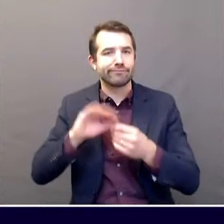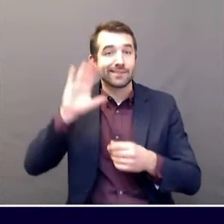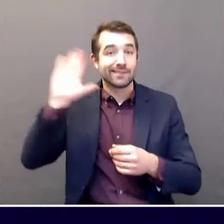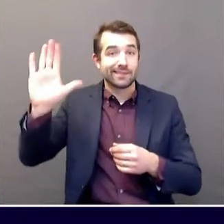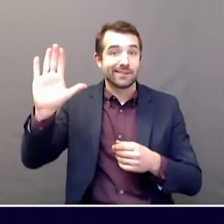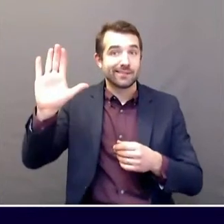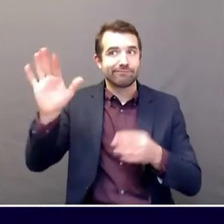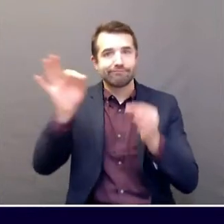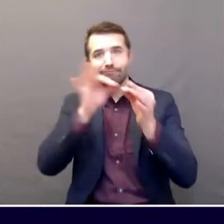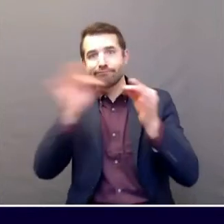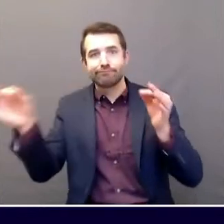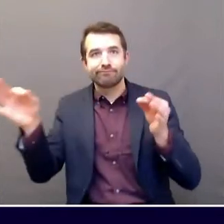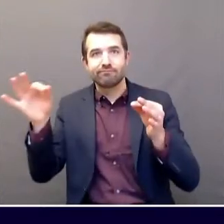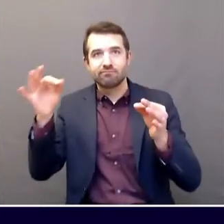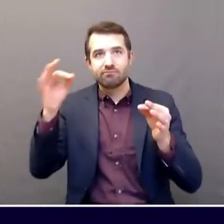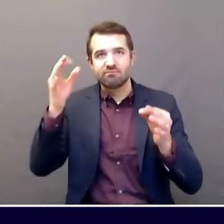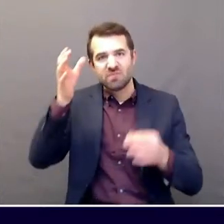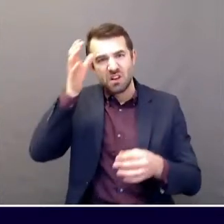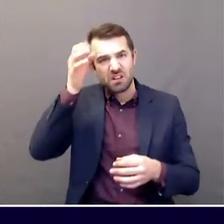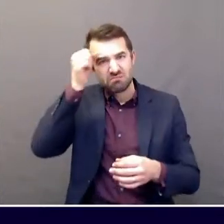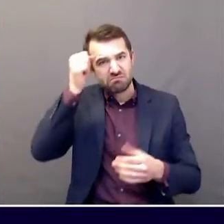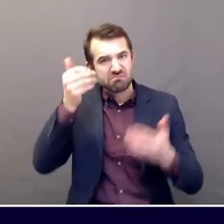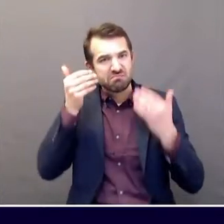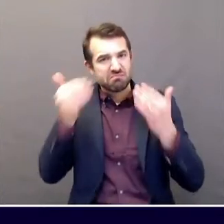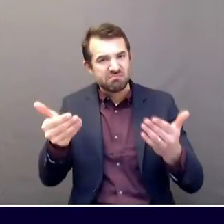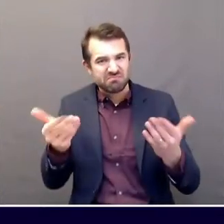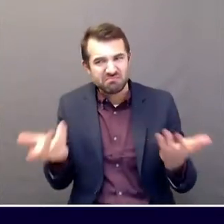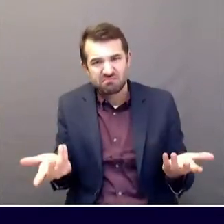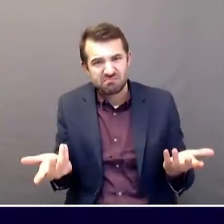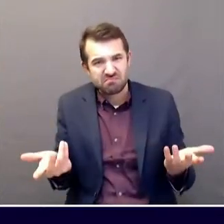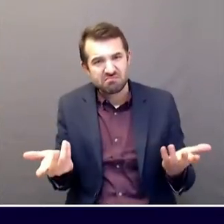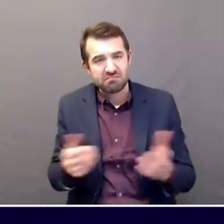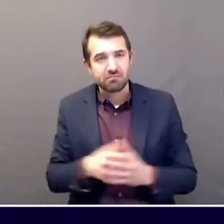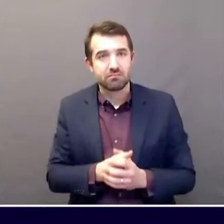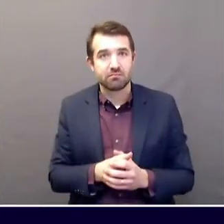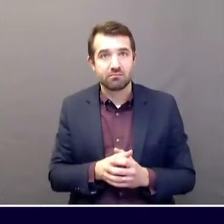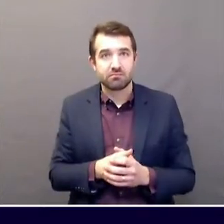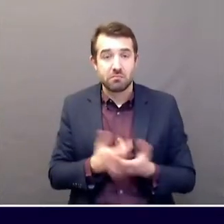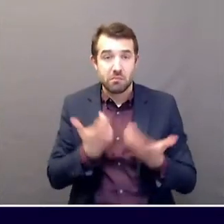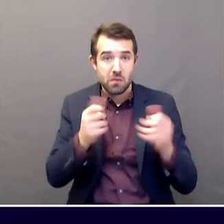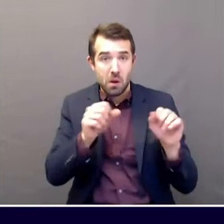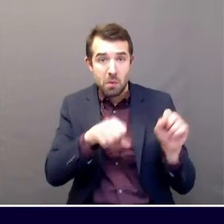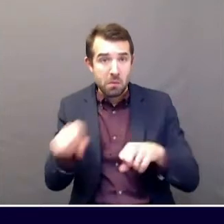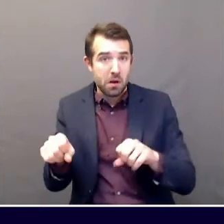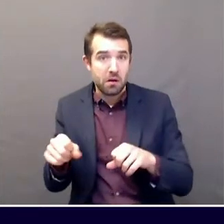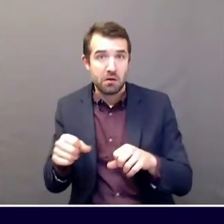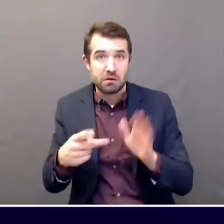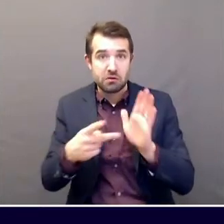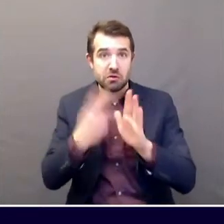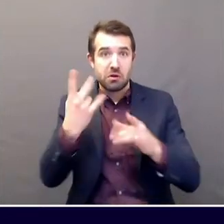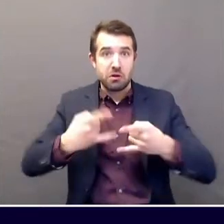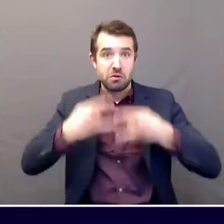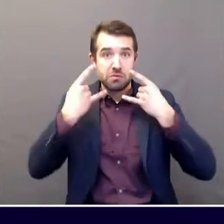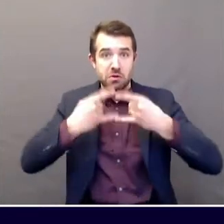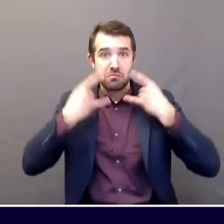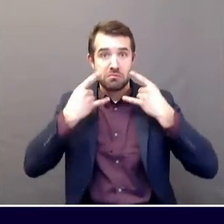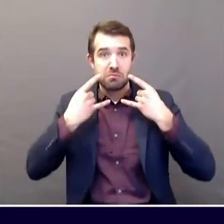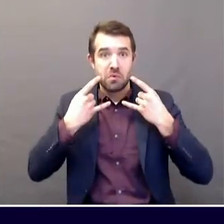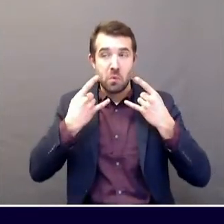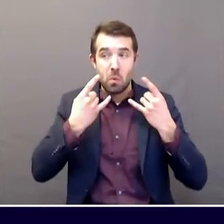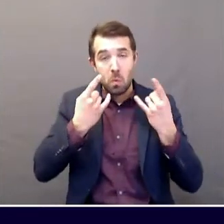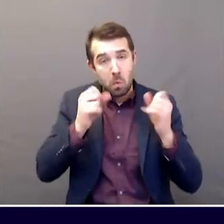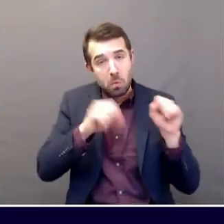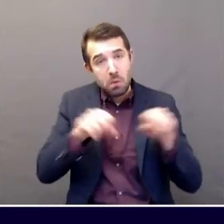we are in a time when wearing two masks may be a thing. I think of this in the way that I think of so many